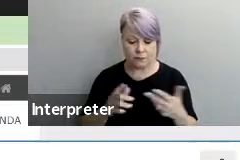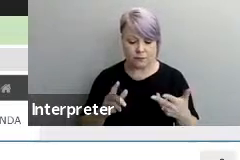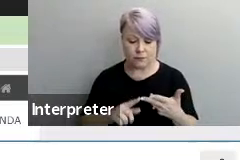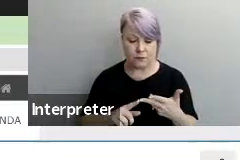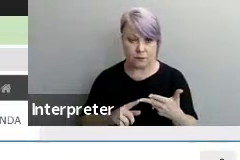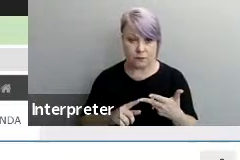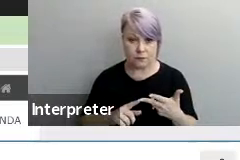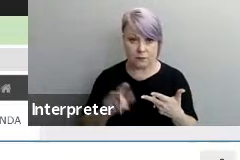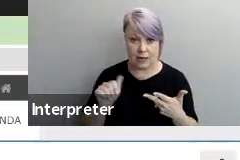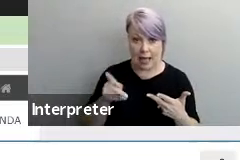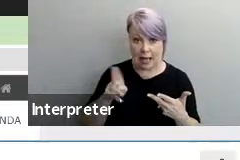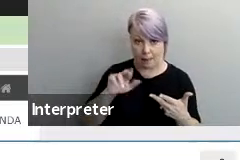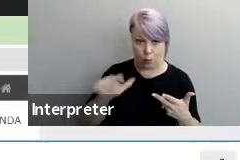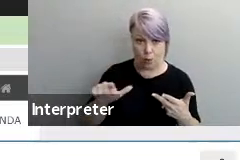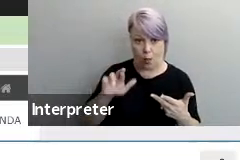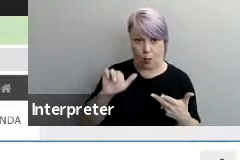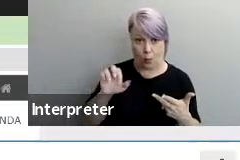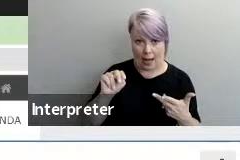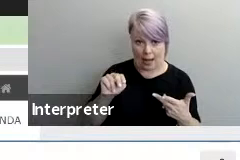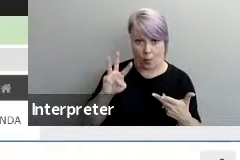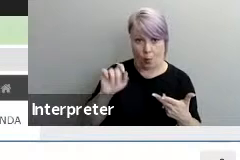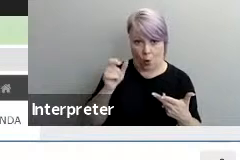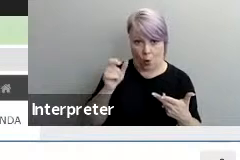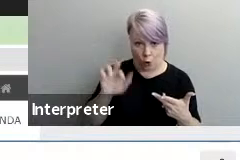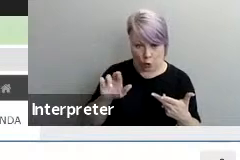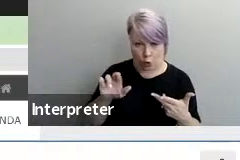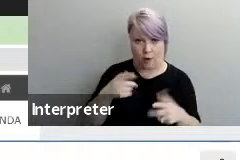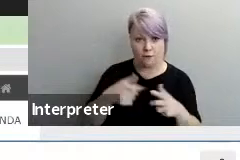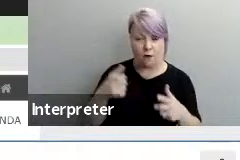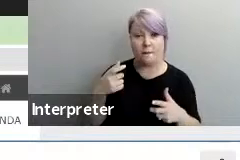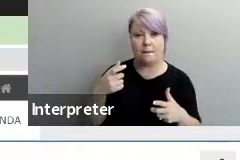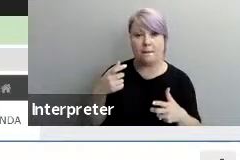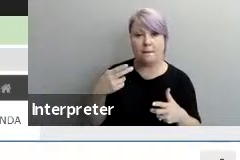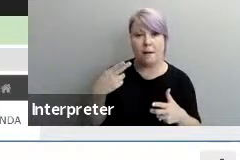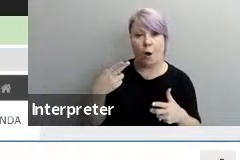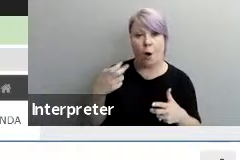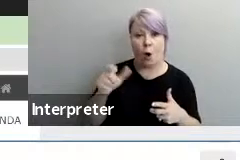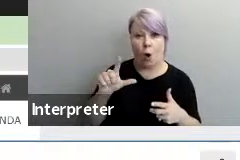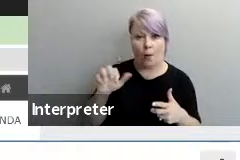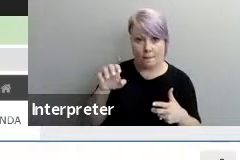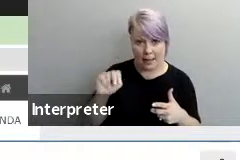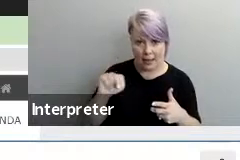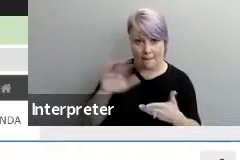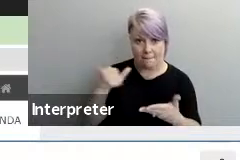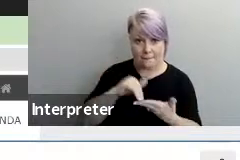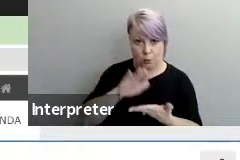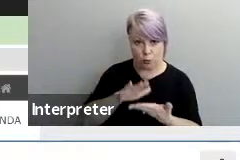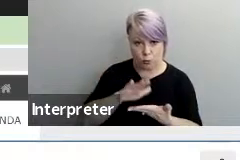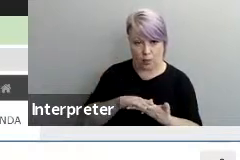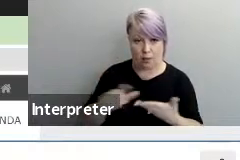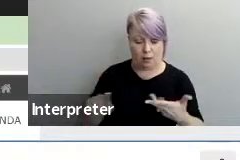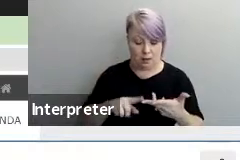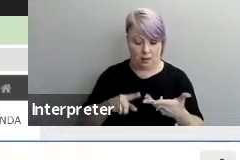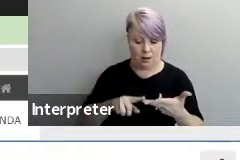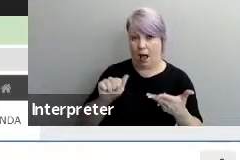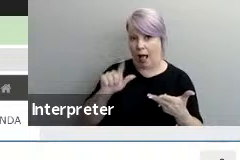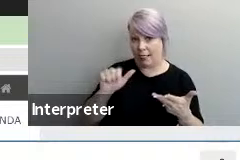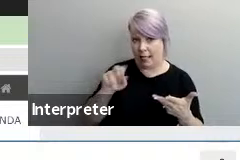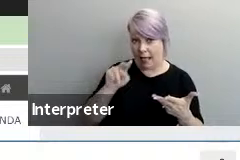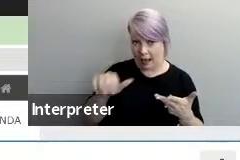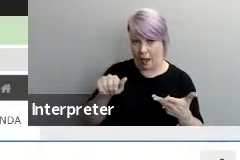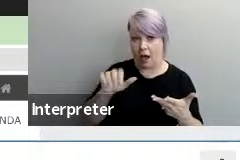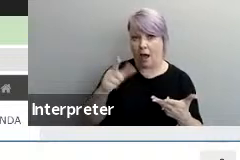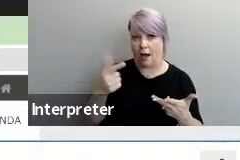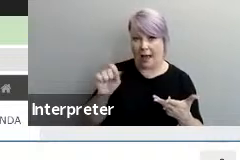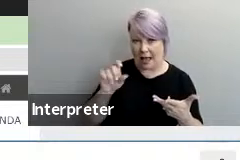grants. April Rainwater from Holman Middle School in St. Anne, and Alana Gosford Towers